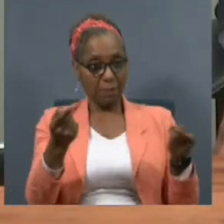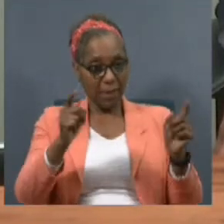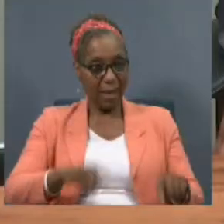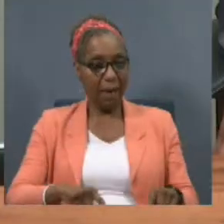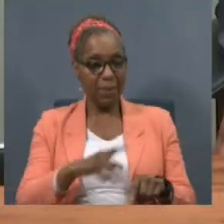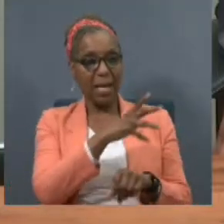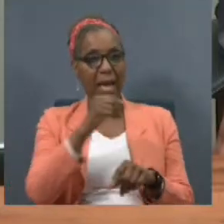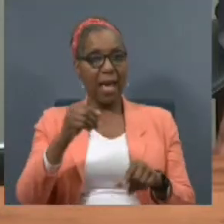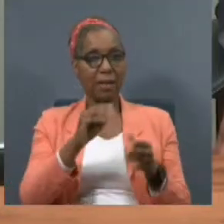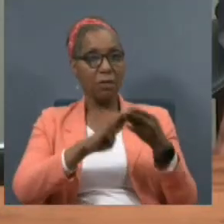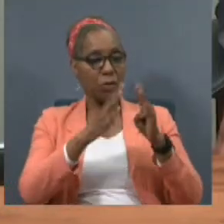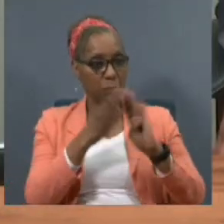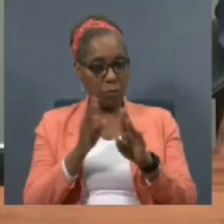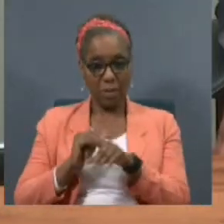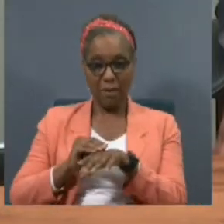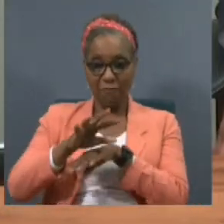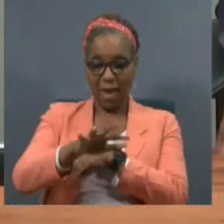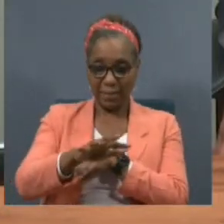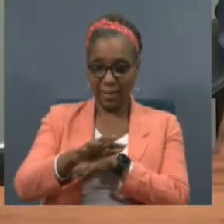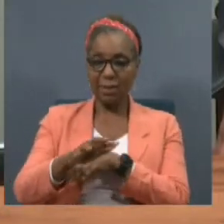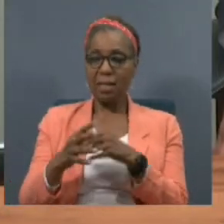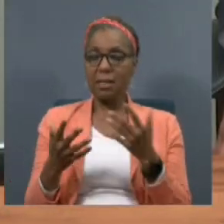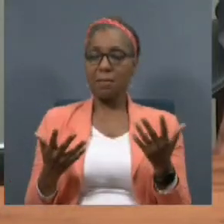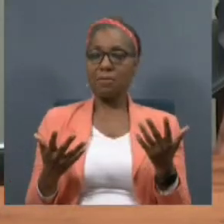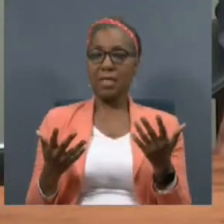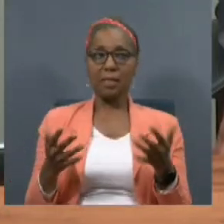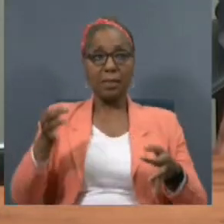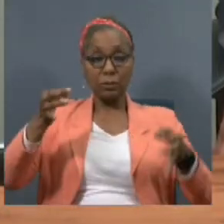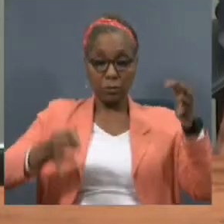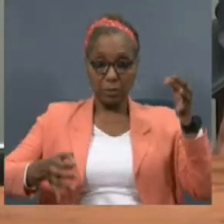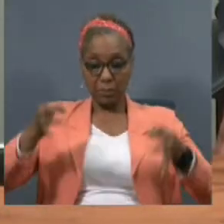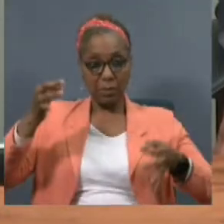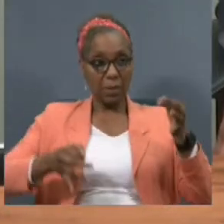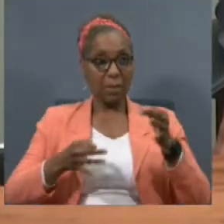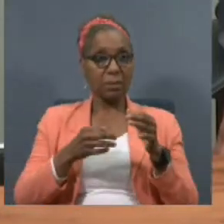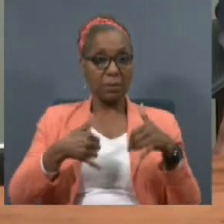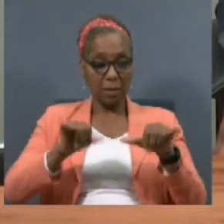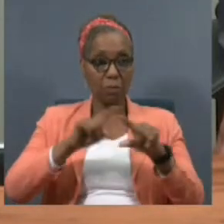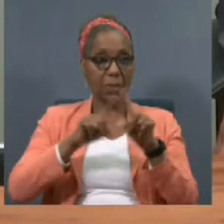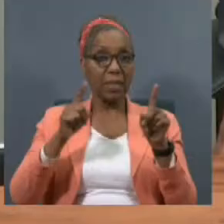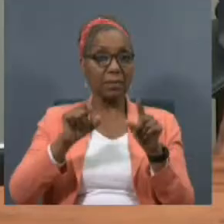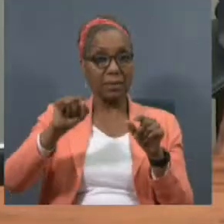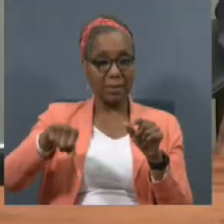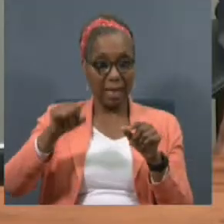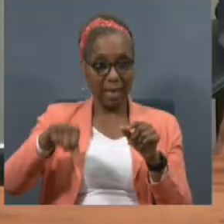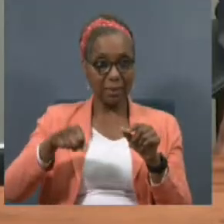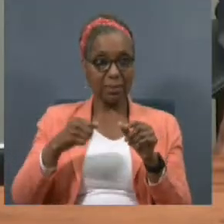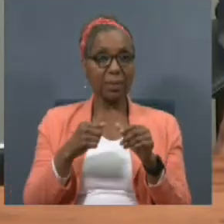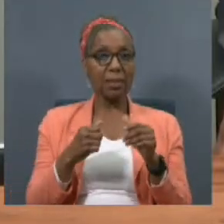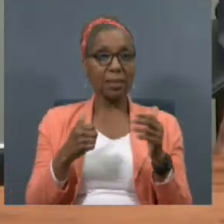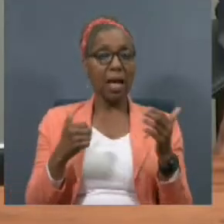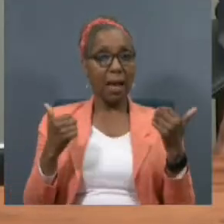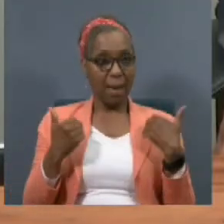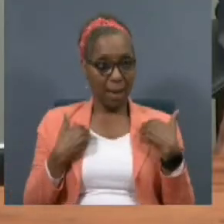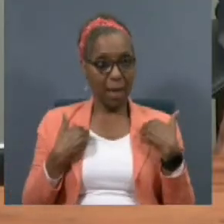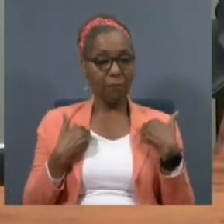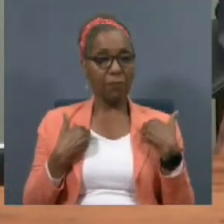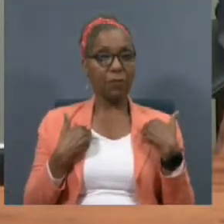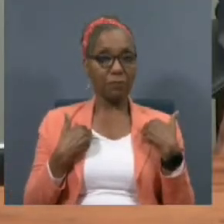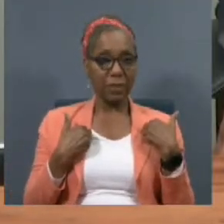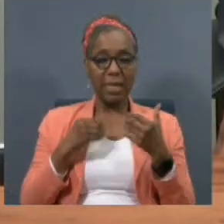and the community is affected, then justice still can be served, because yes, in fact, there is and